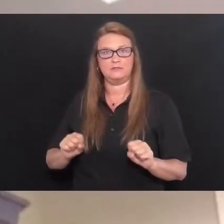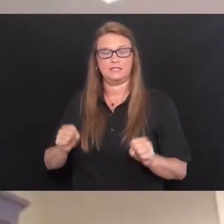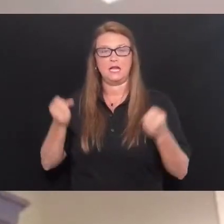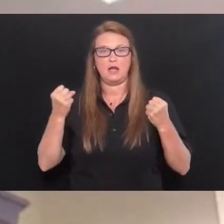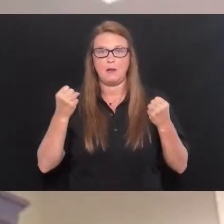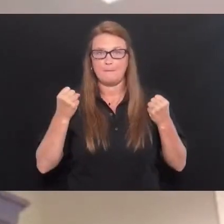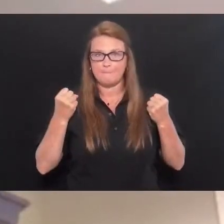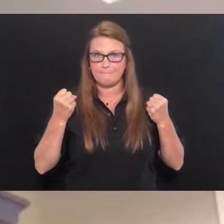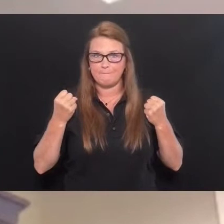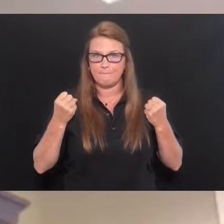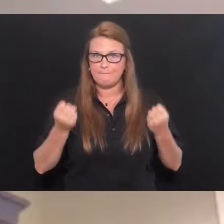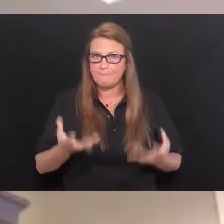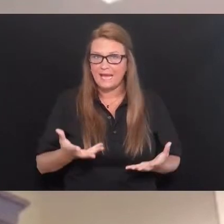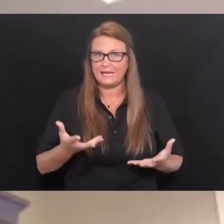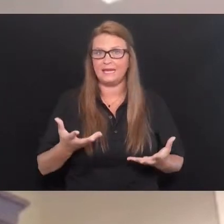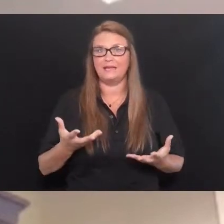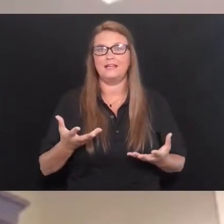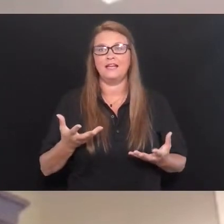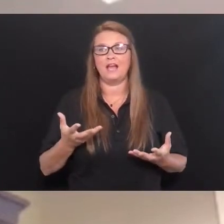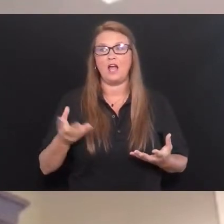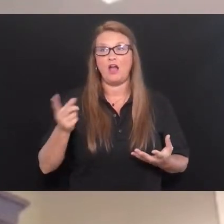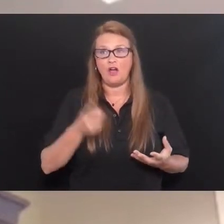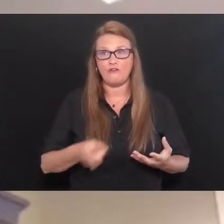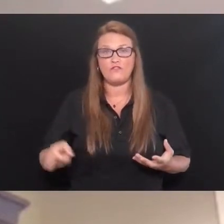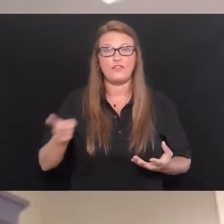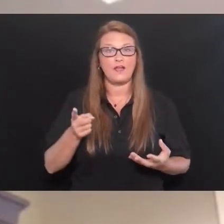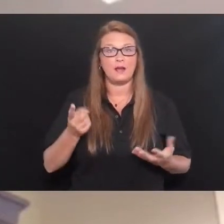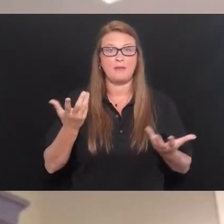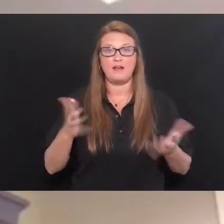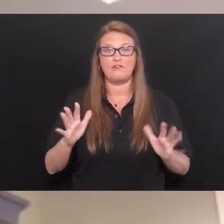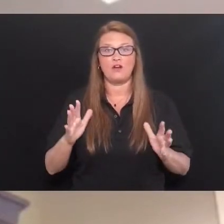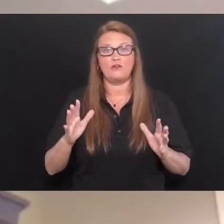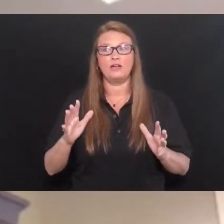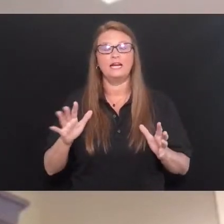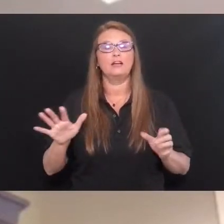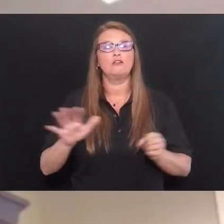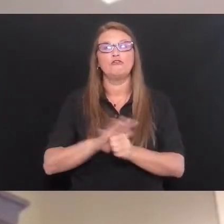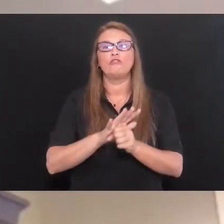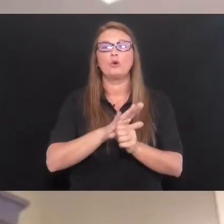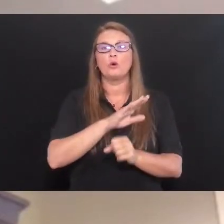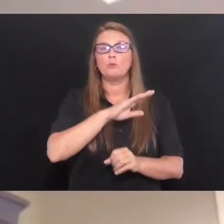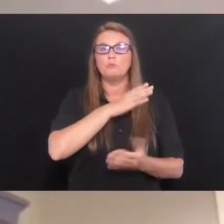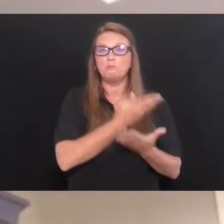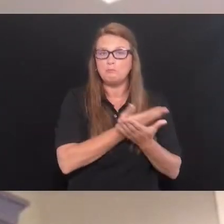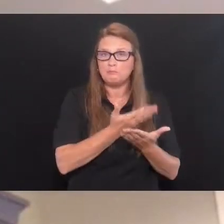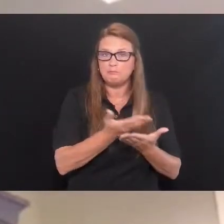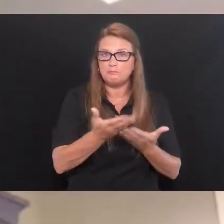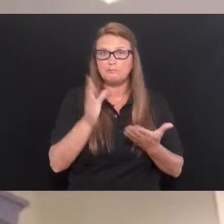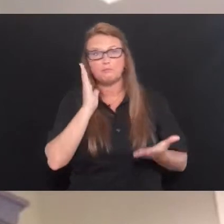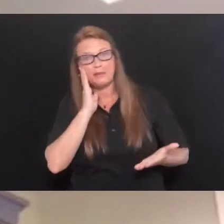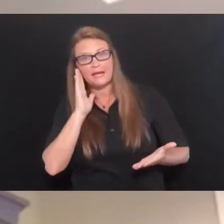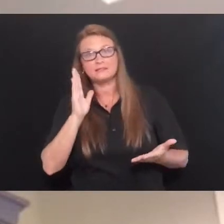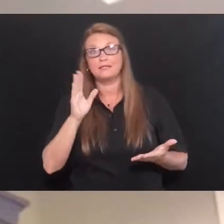Many of, if not all of our hospitals have closed beds because of staffing issues. And going back to,